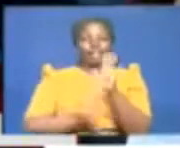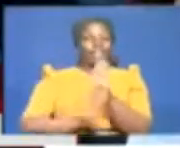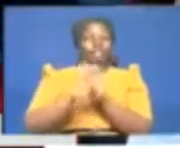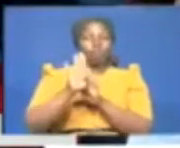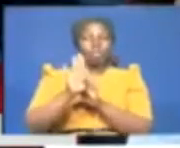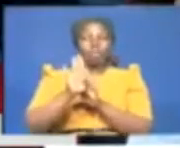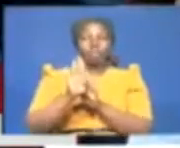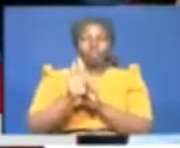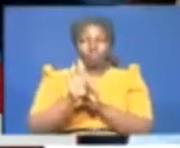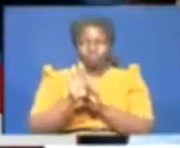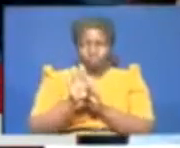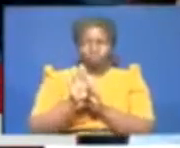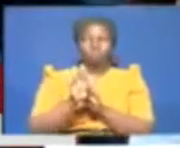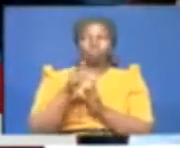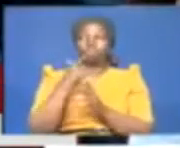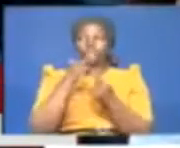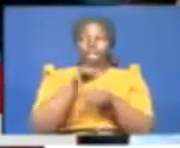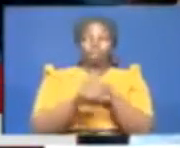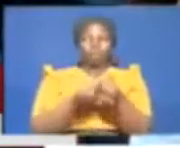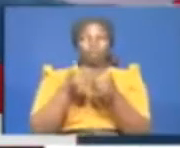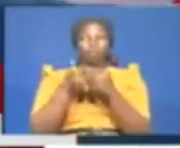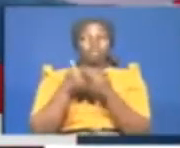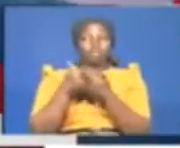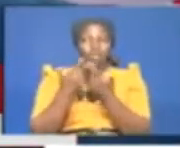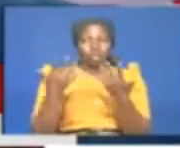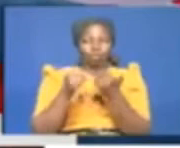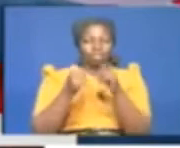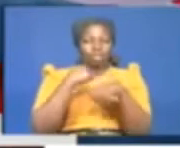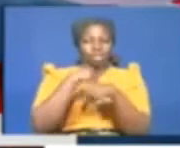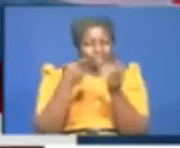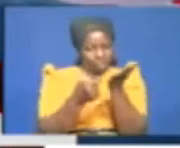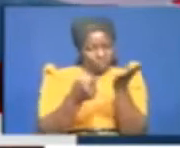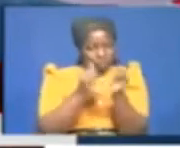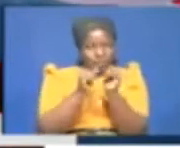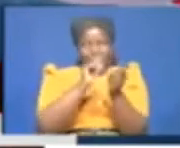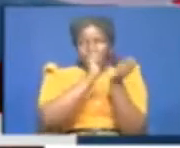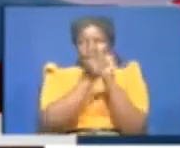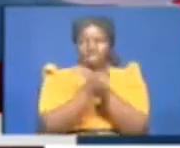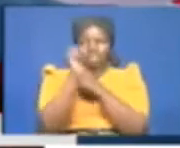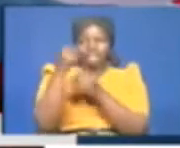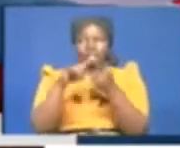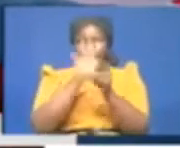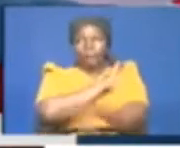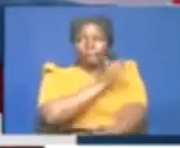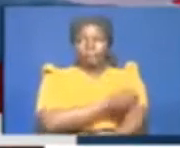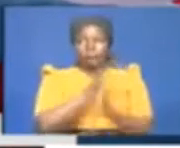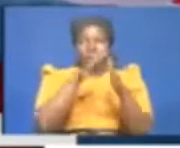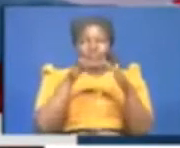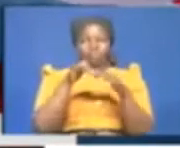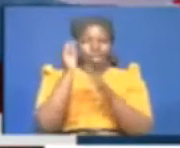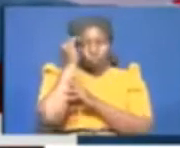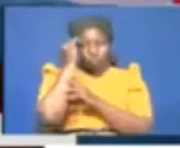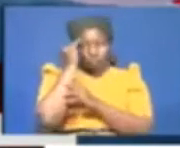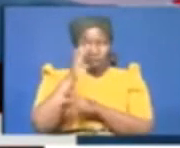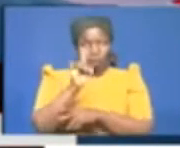technologies that have catapulted China to an economic powerhouse. Education is one of the priority areas for our